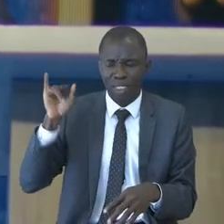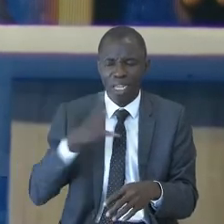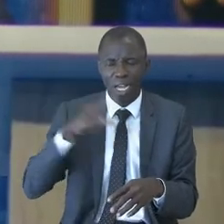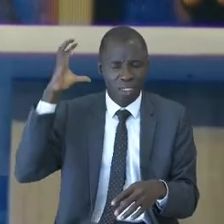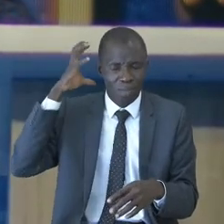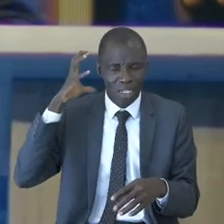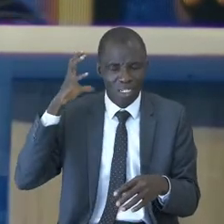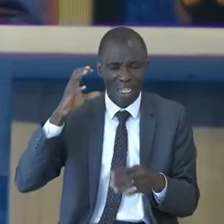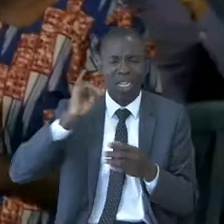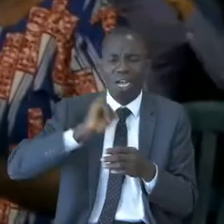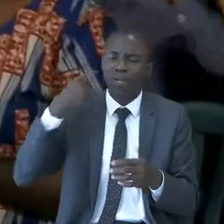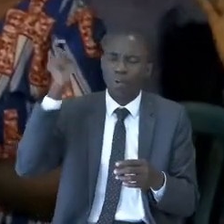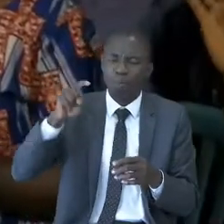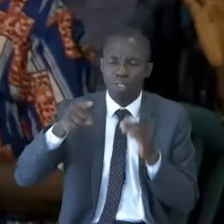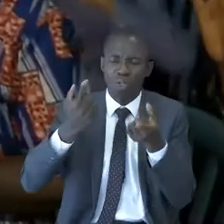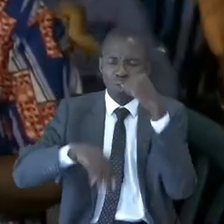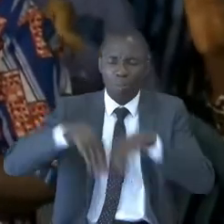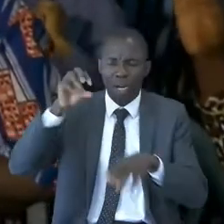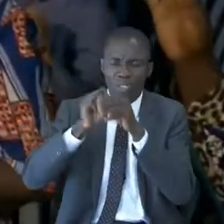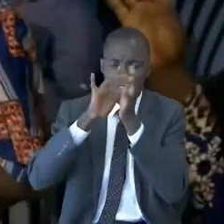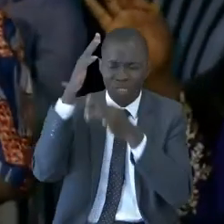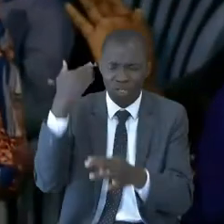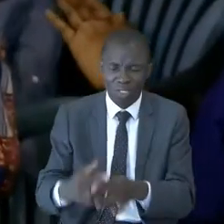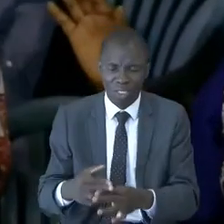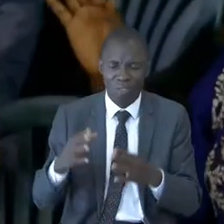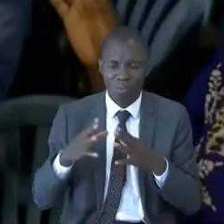come out in Jesus' name.